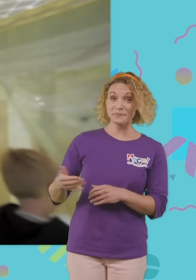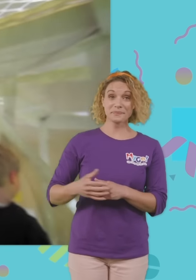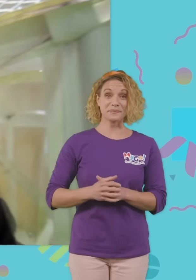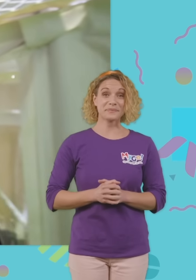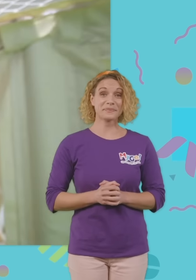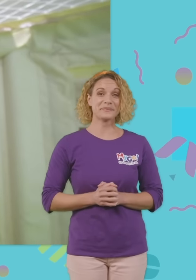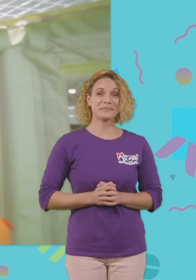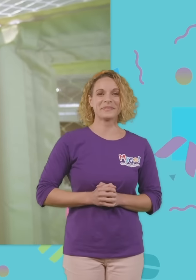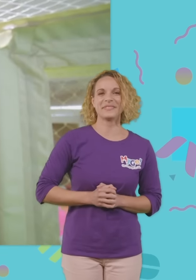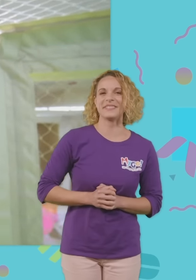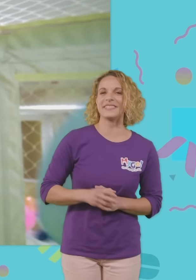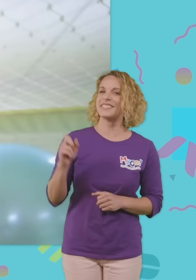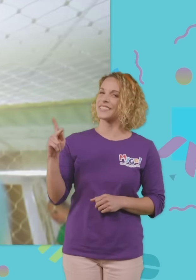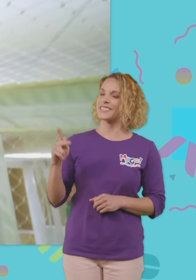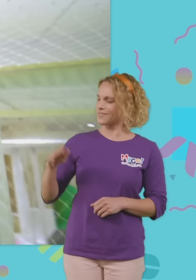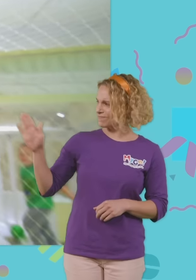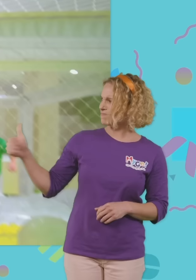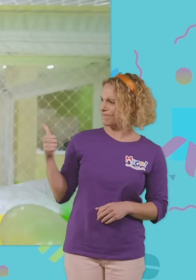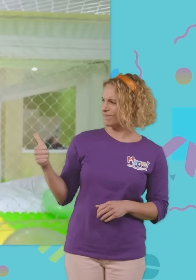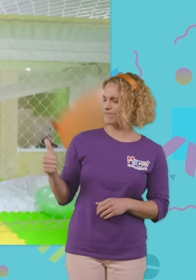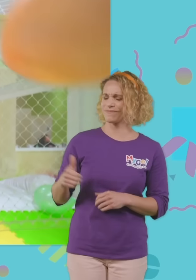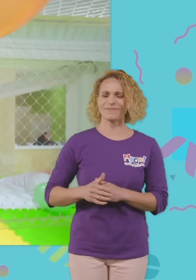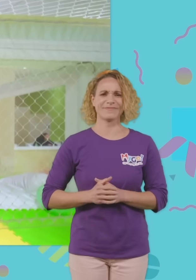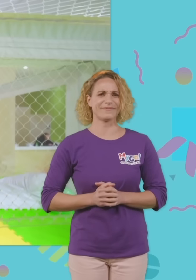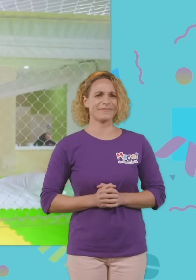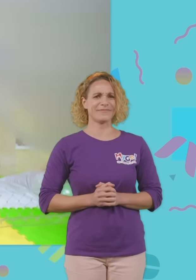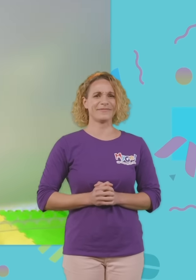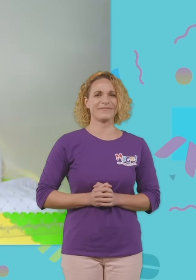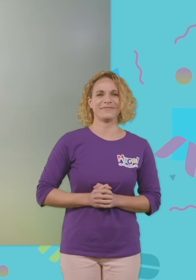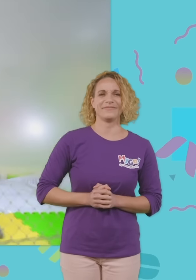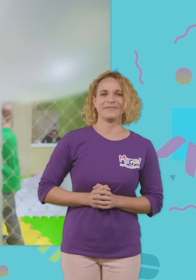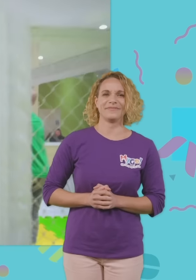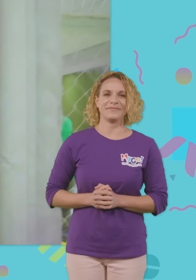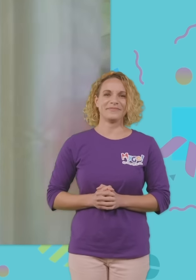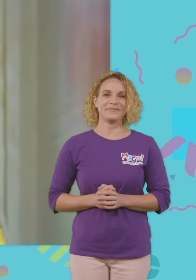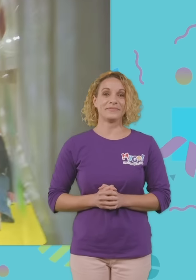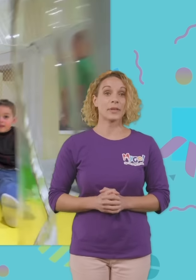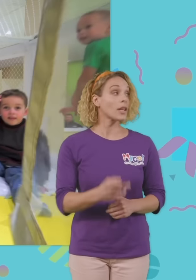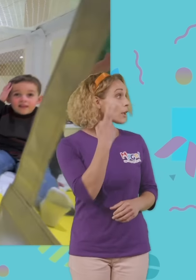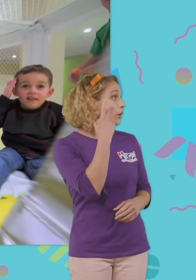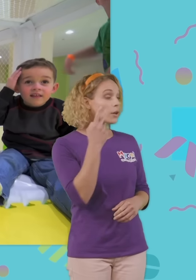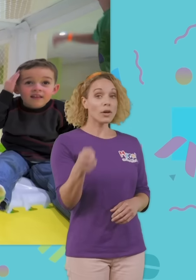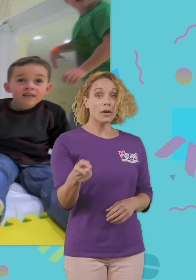that way. Whoa. All right, there you go, Parker.